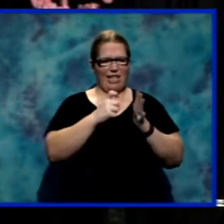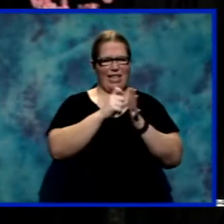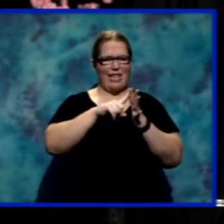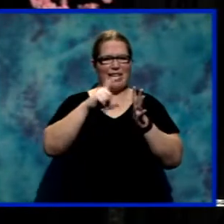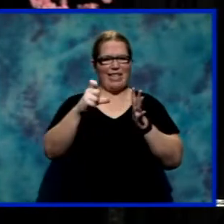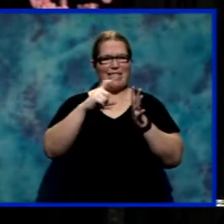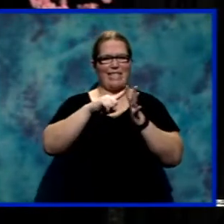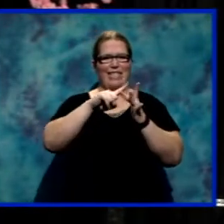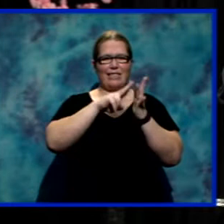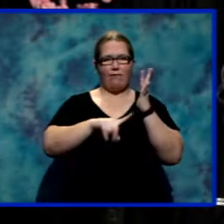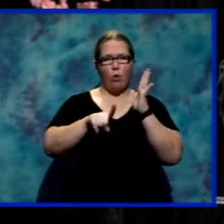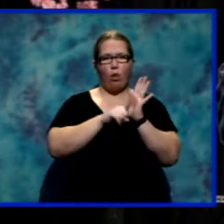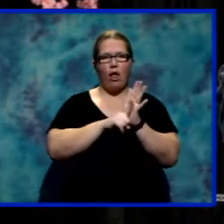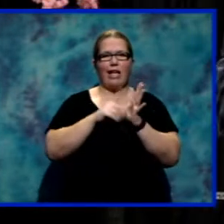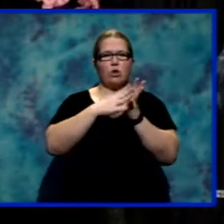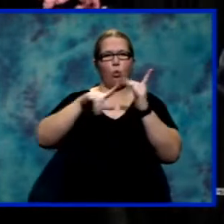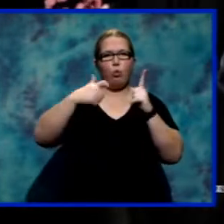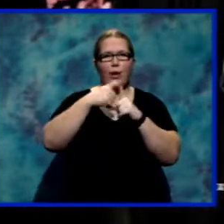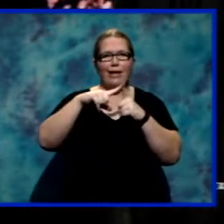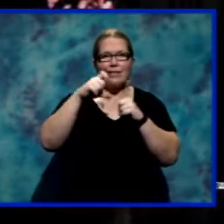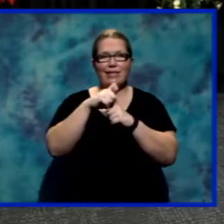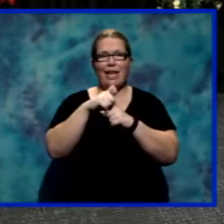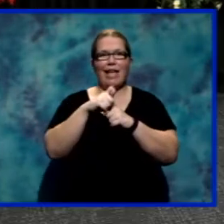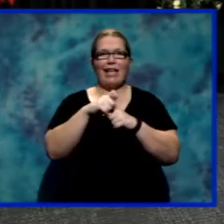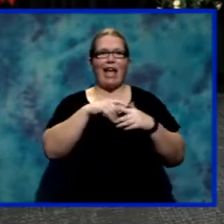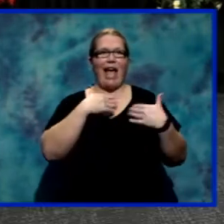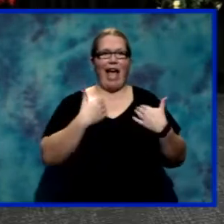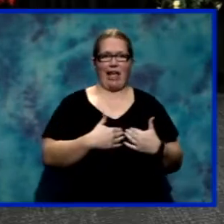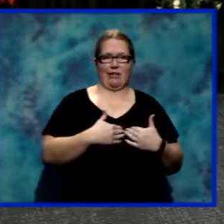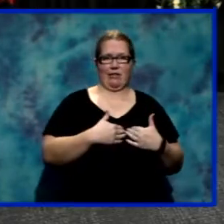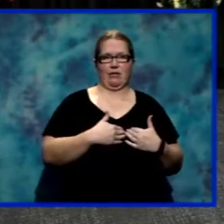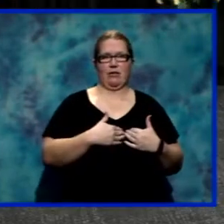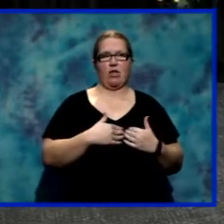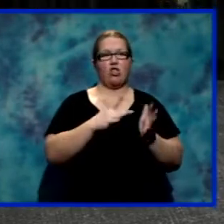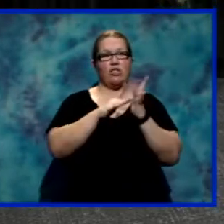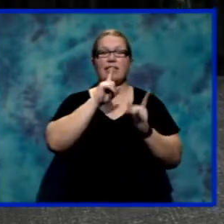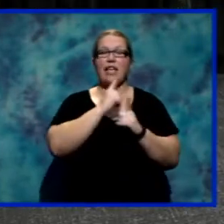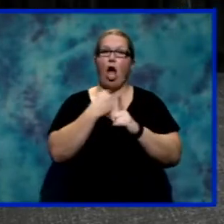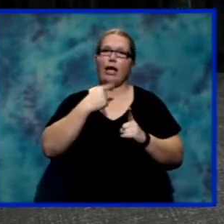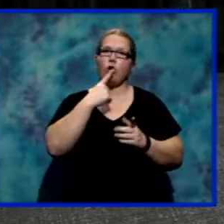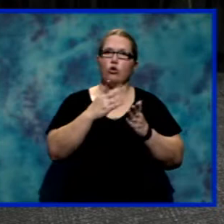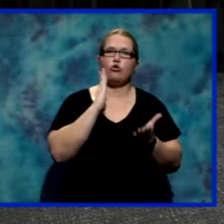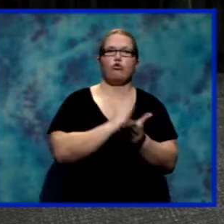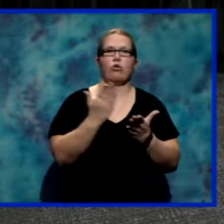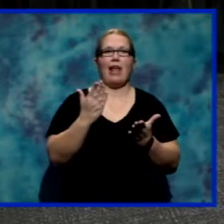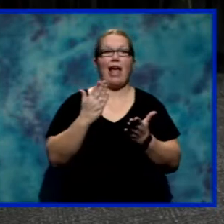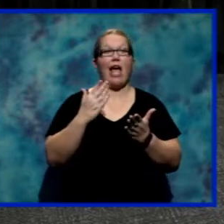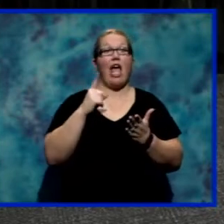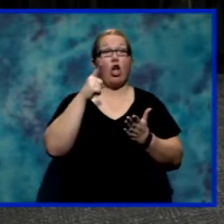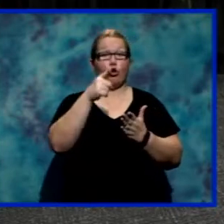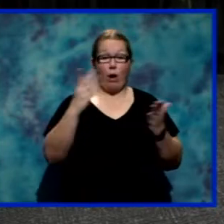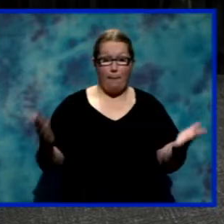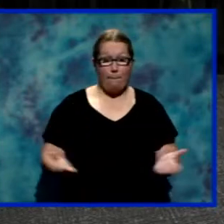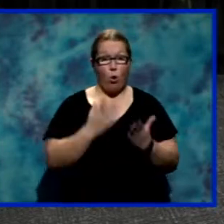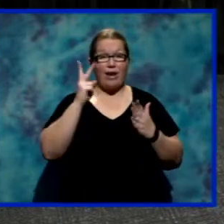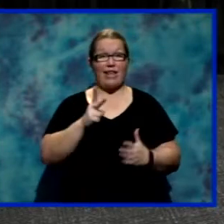are desperately wicked, whose hearts they cannot change. This is what he said to do, John 3, verse 3. Jesus said, I tell you the truth. Unless you are born again,